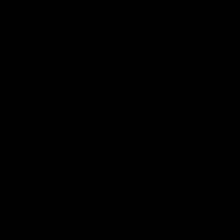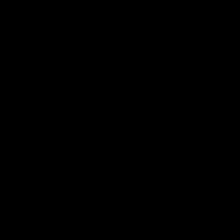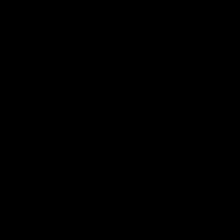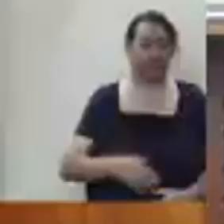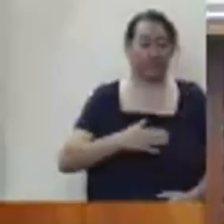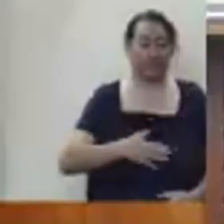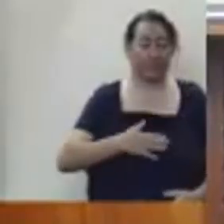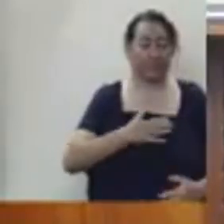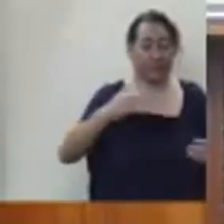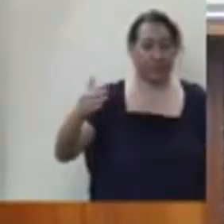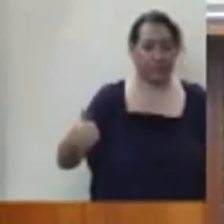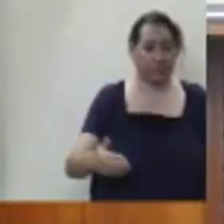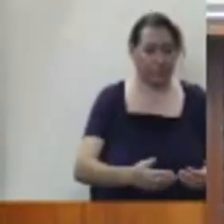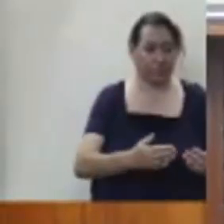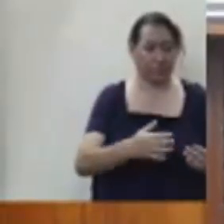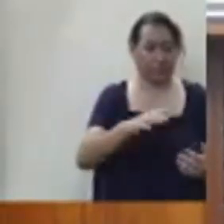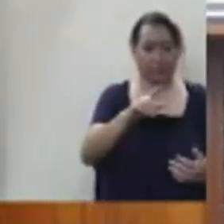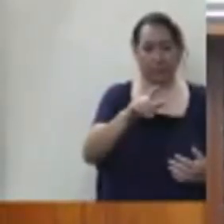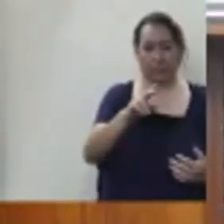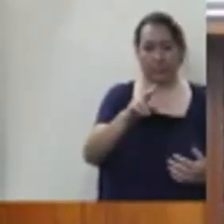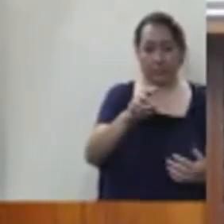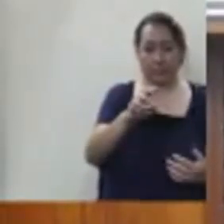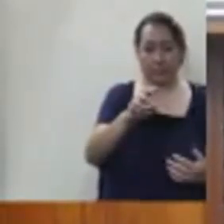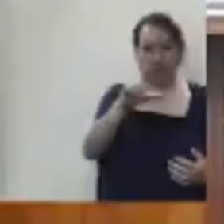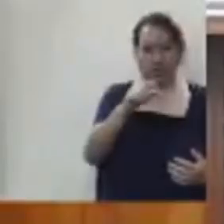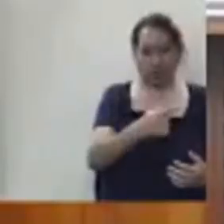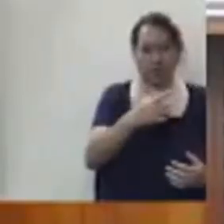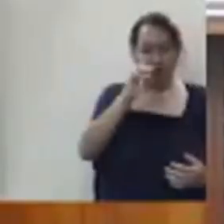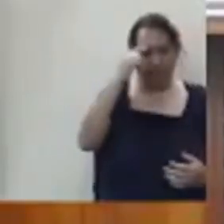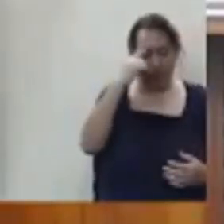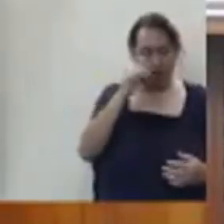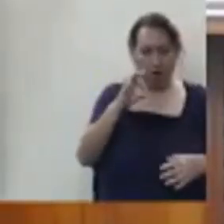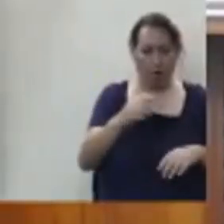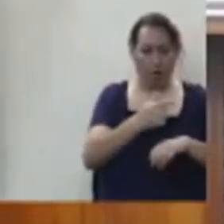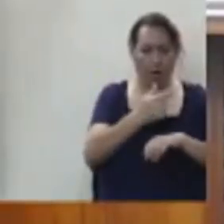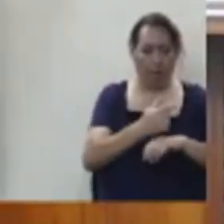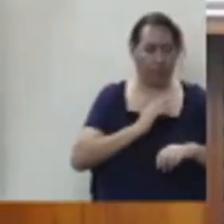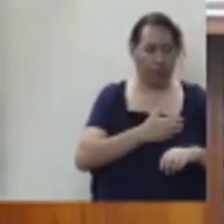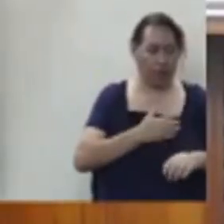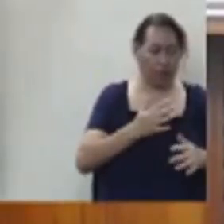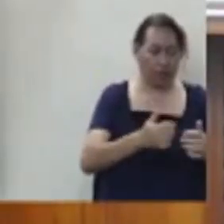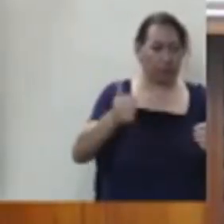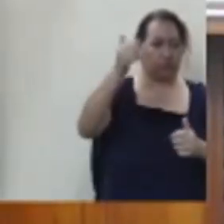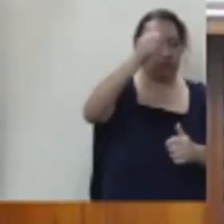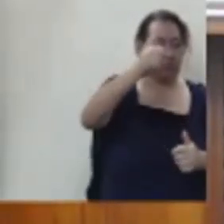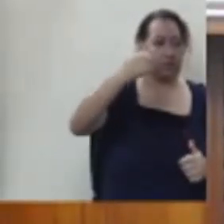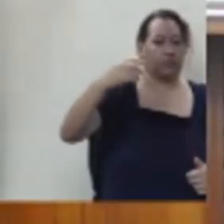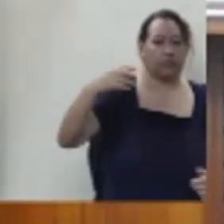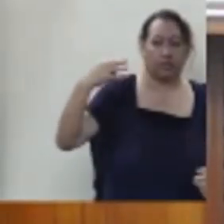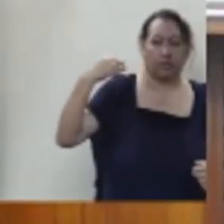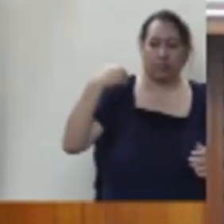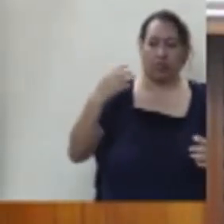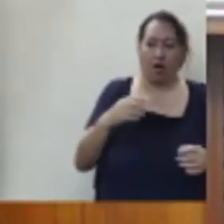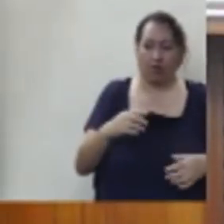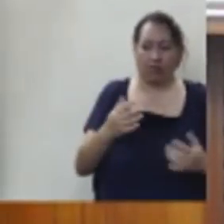The Honorable Lourdes A. Leon Guerrero, Governor of Guam, Mega Hagen Guaman, and Linda